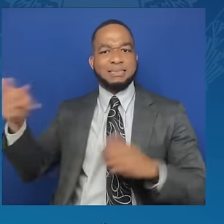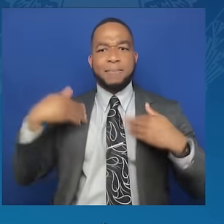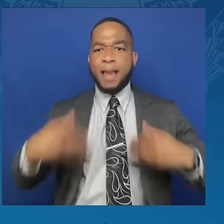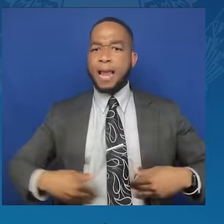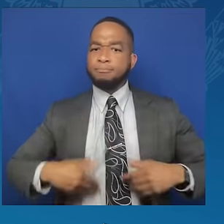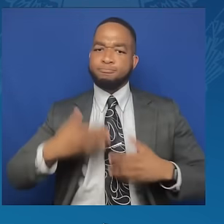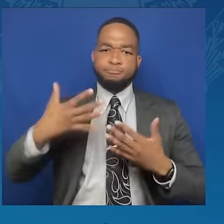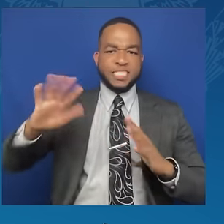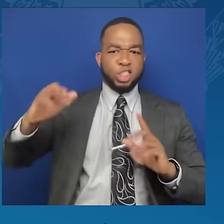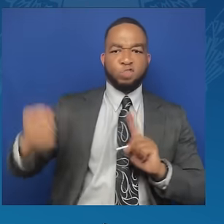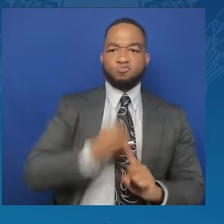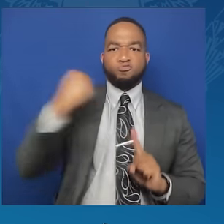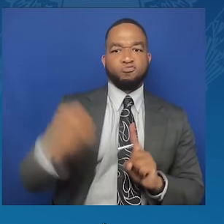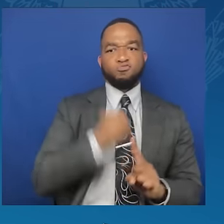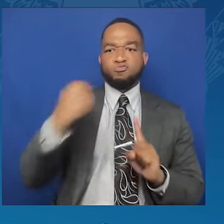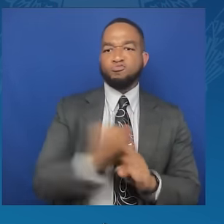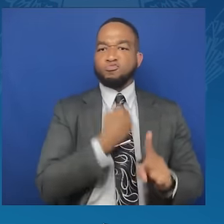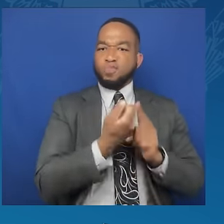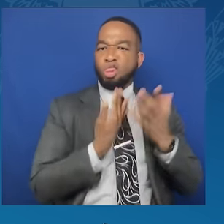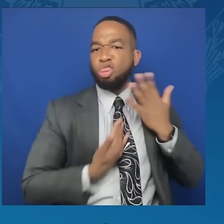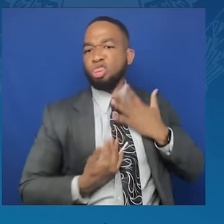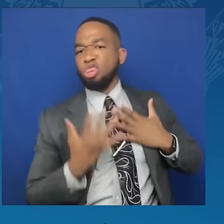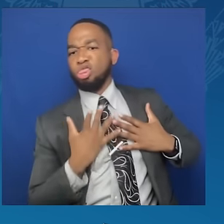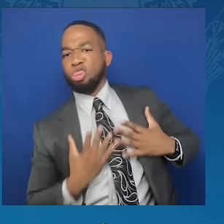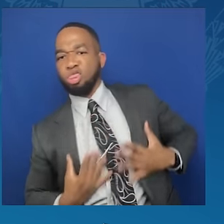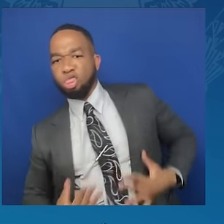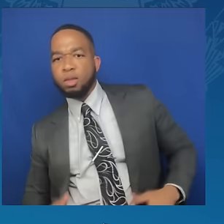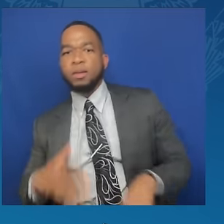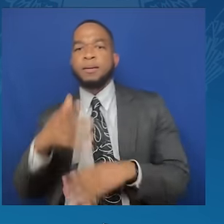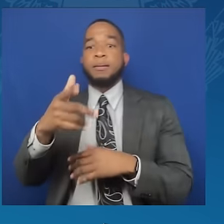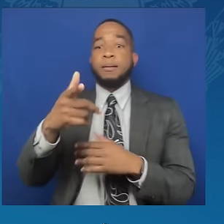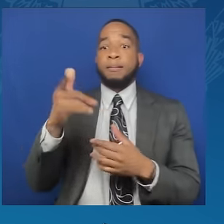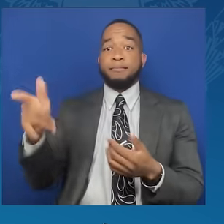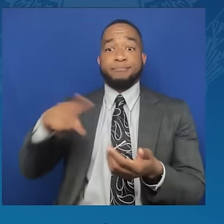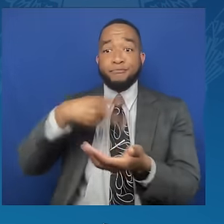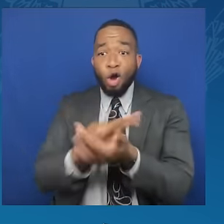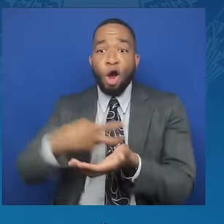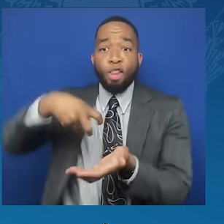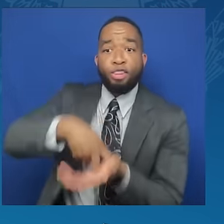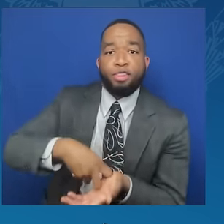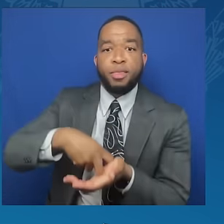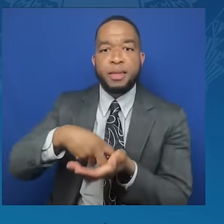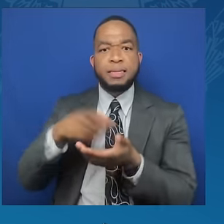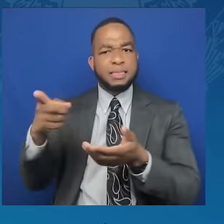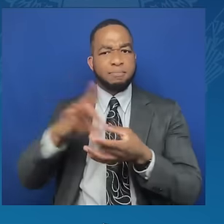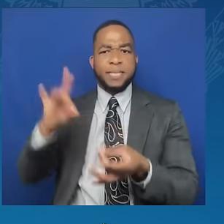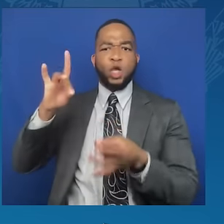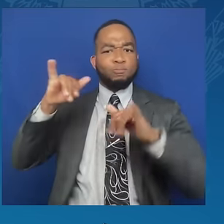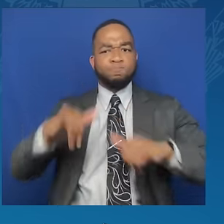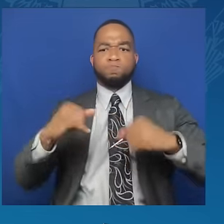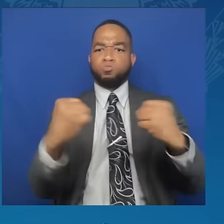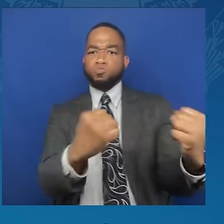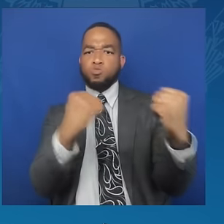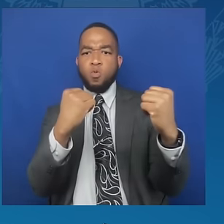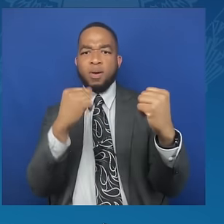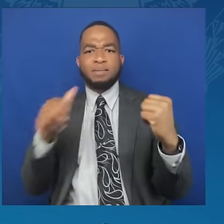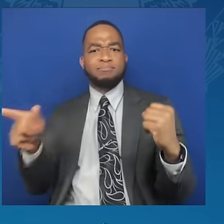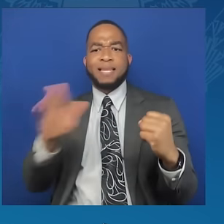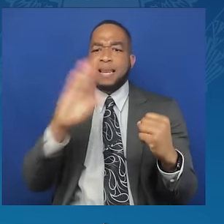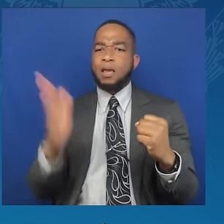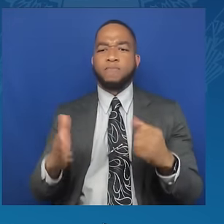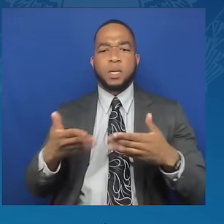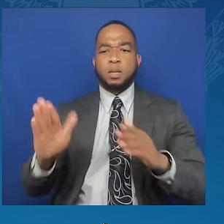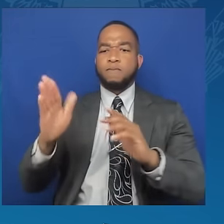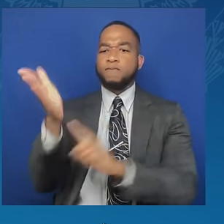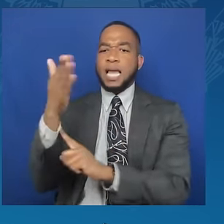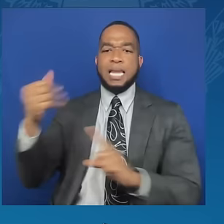he continued to carry the American flag. Mr. Armstrong passed away 15 years ago, but I still